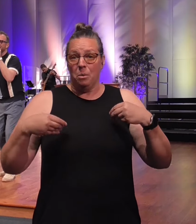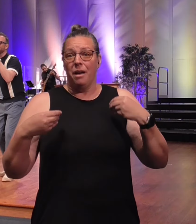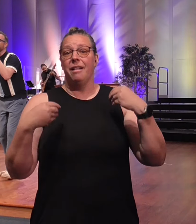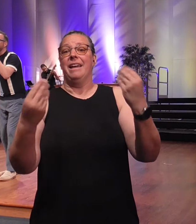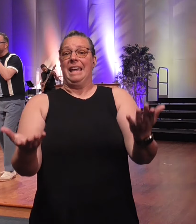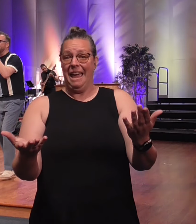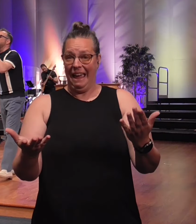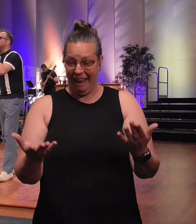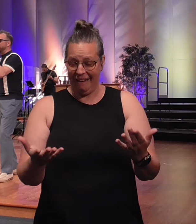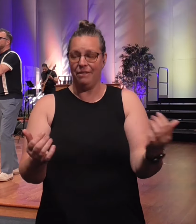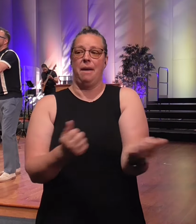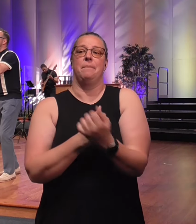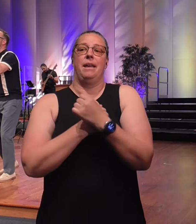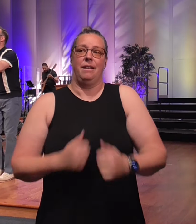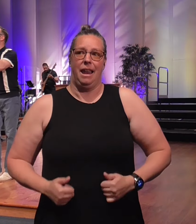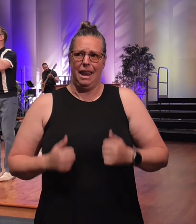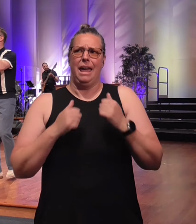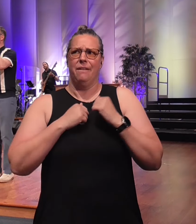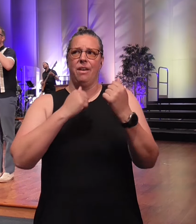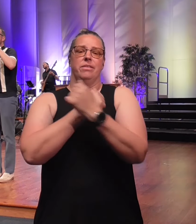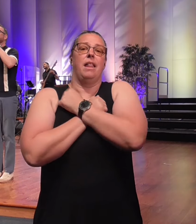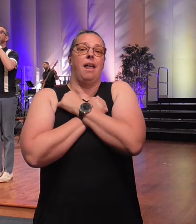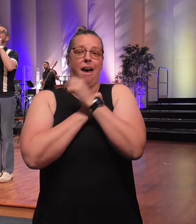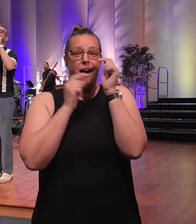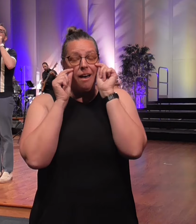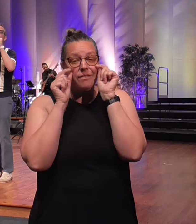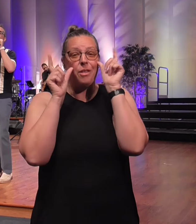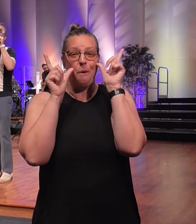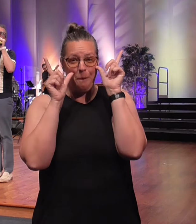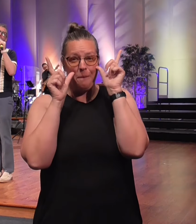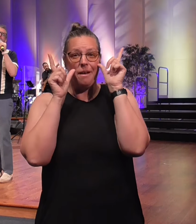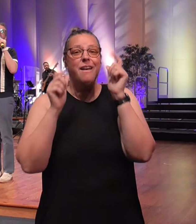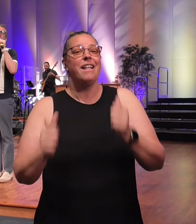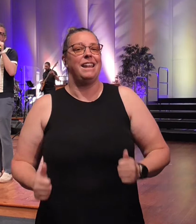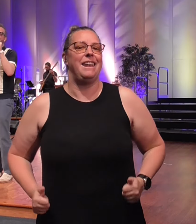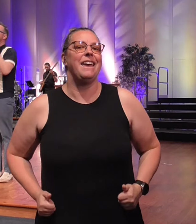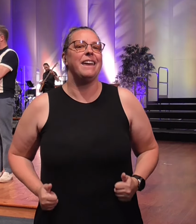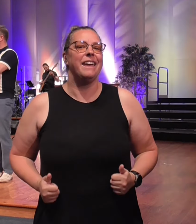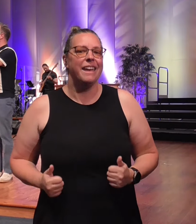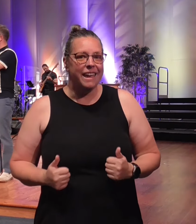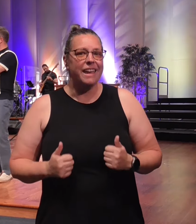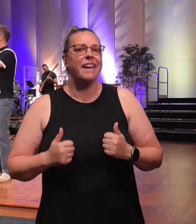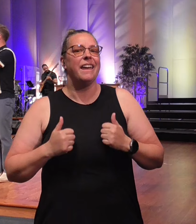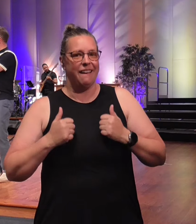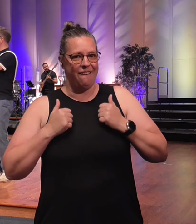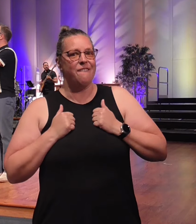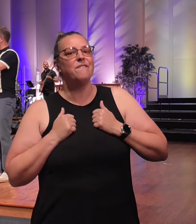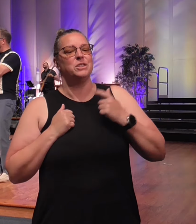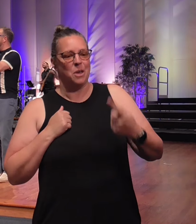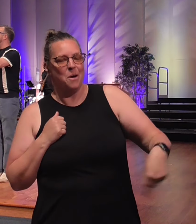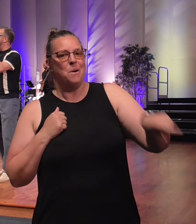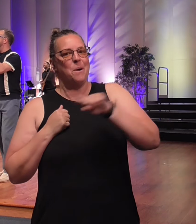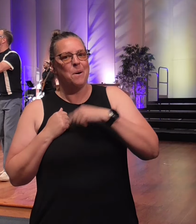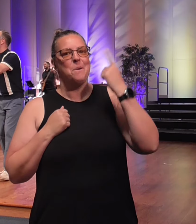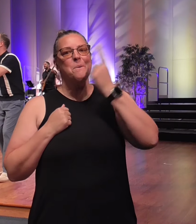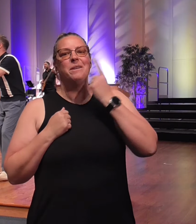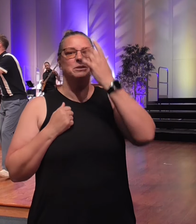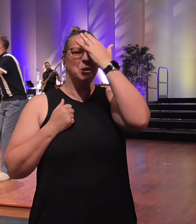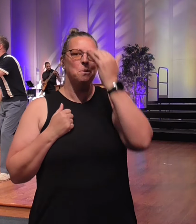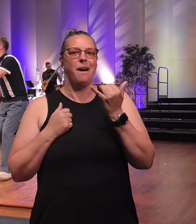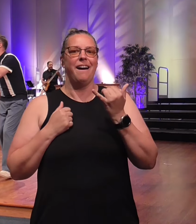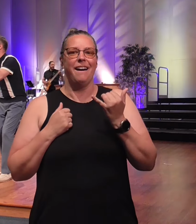and live the love that opens our eyes. Live your life. The world will wonder why.